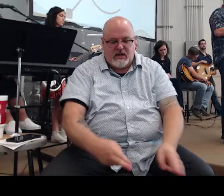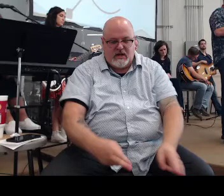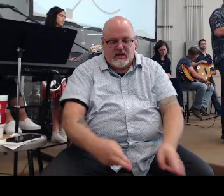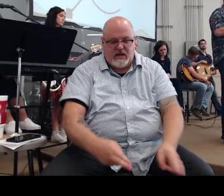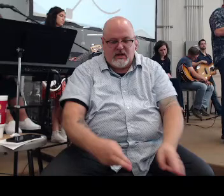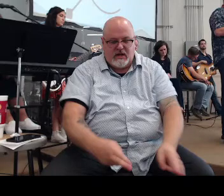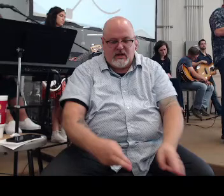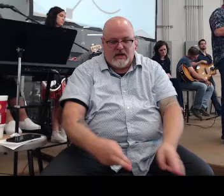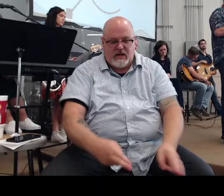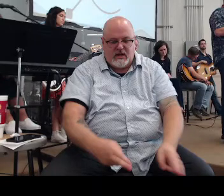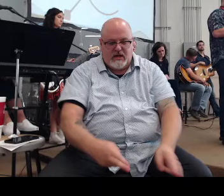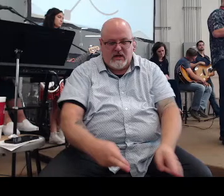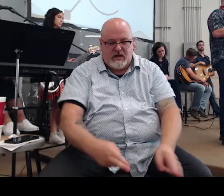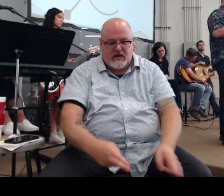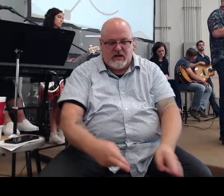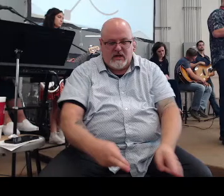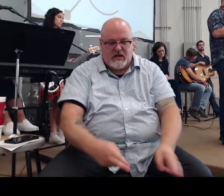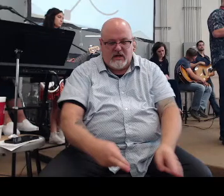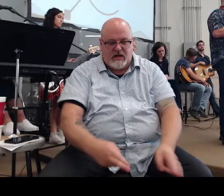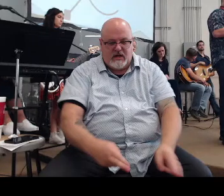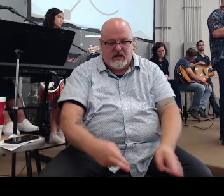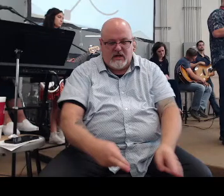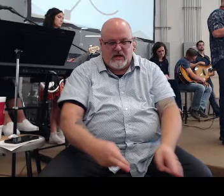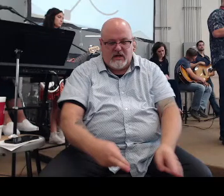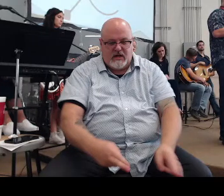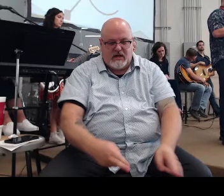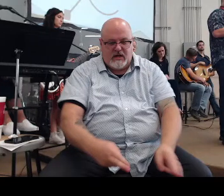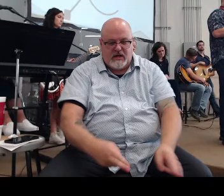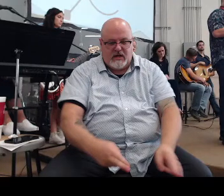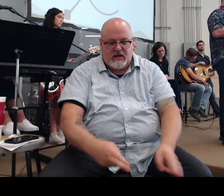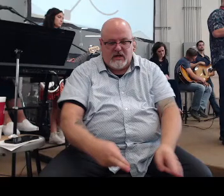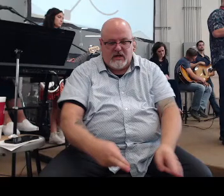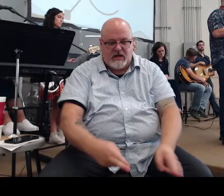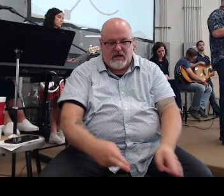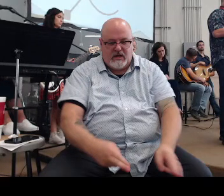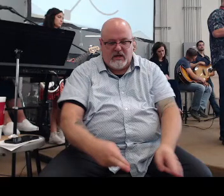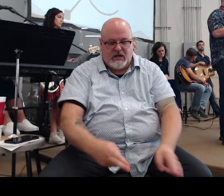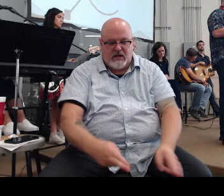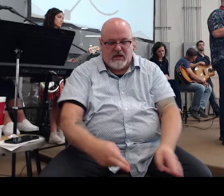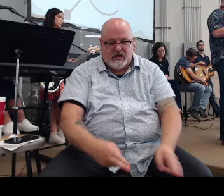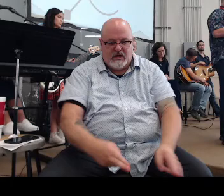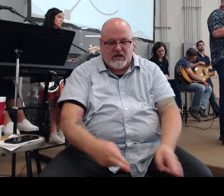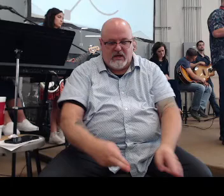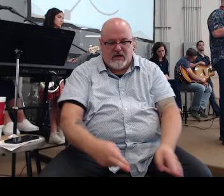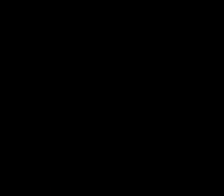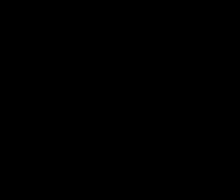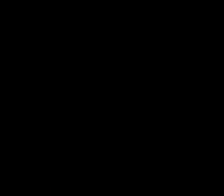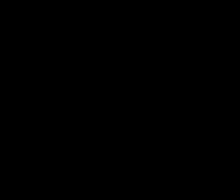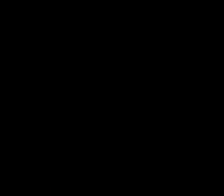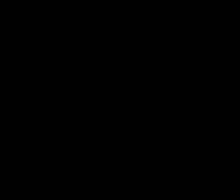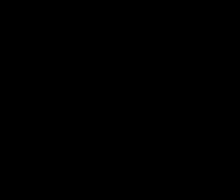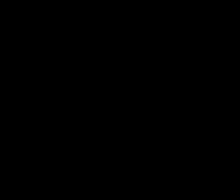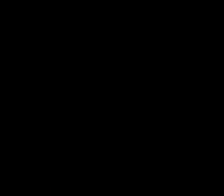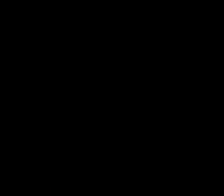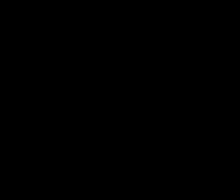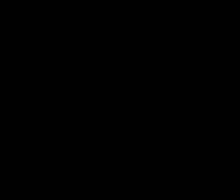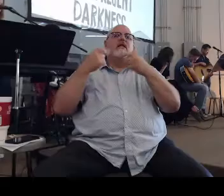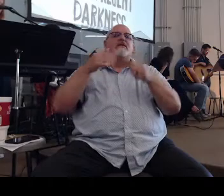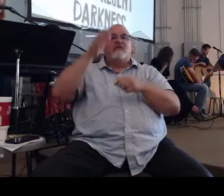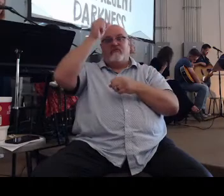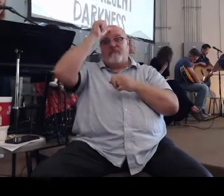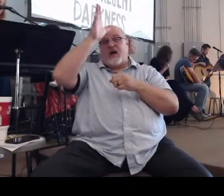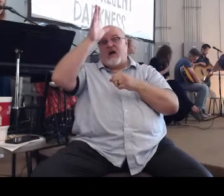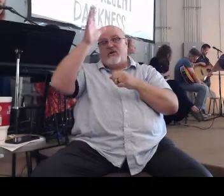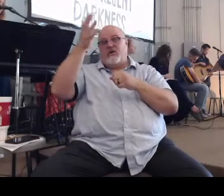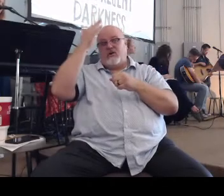him. He went on to say, this is why I told you that no one can come to me unless the Father has enabled